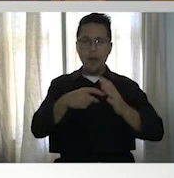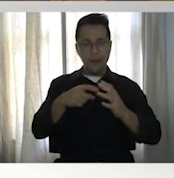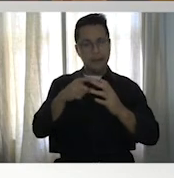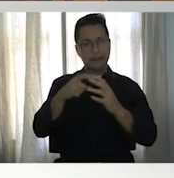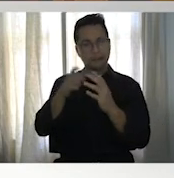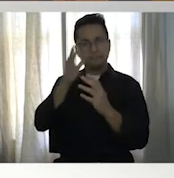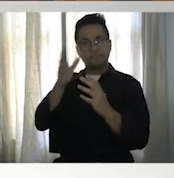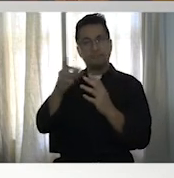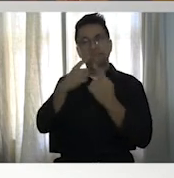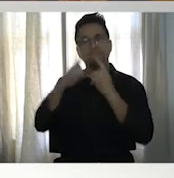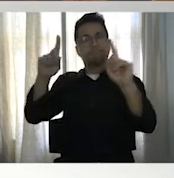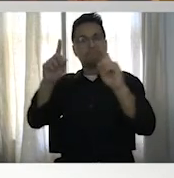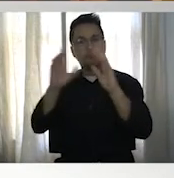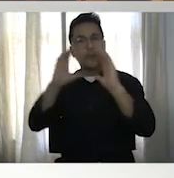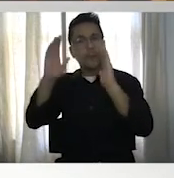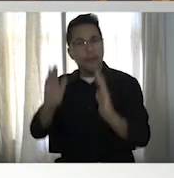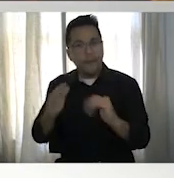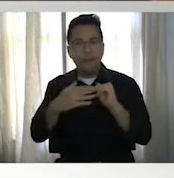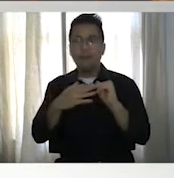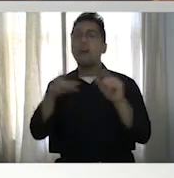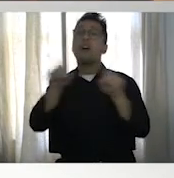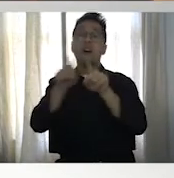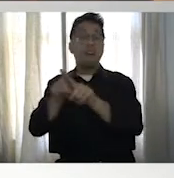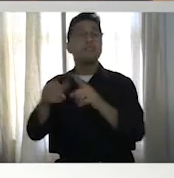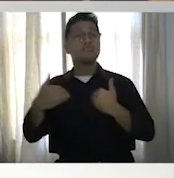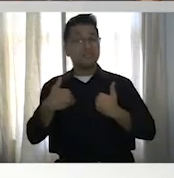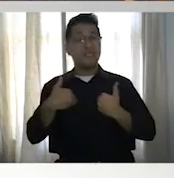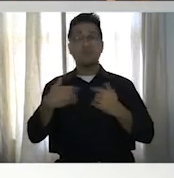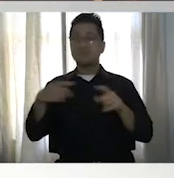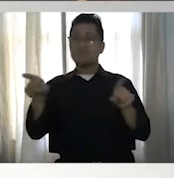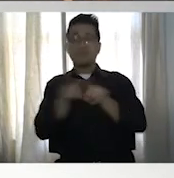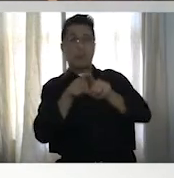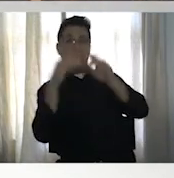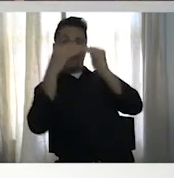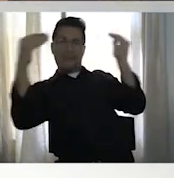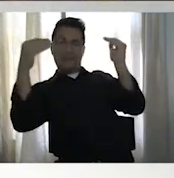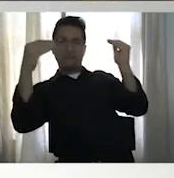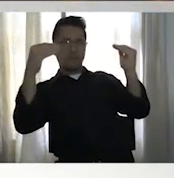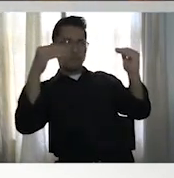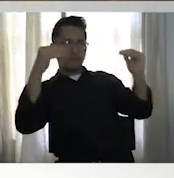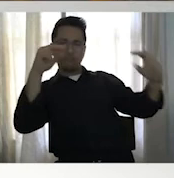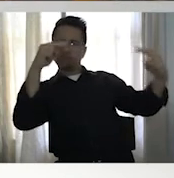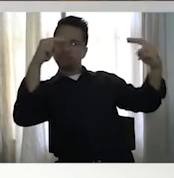here? And to be on a similar level, right? So, oops, put this on.